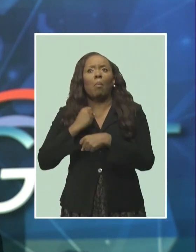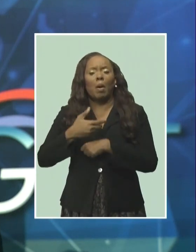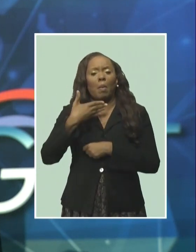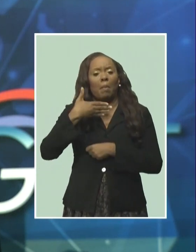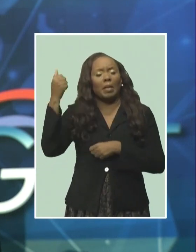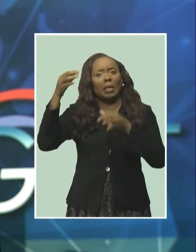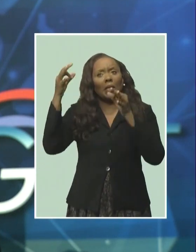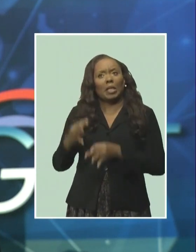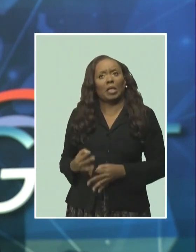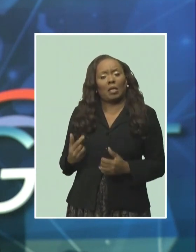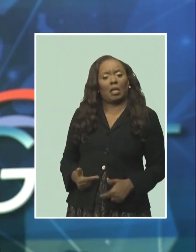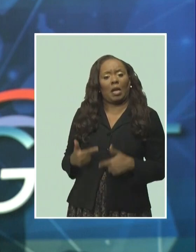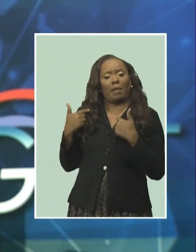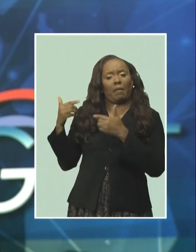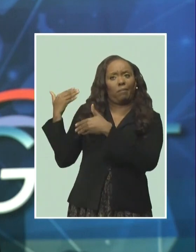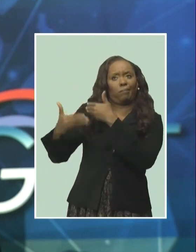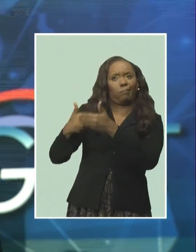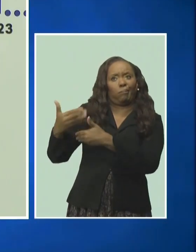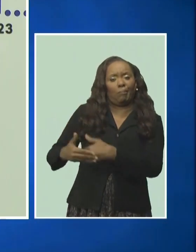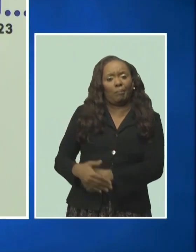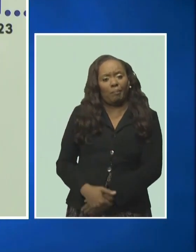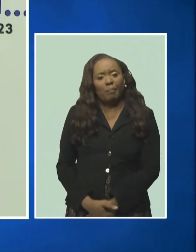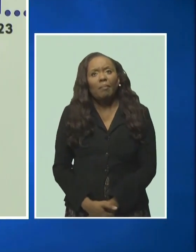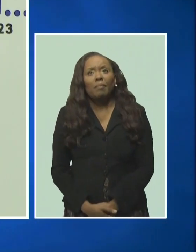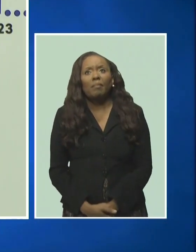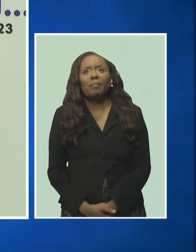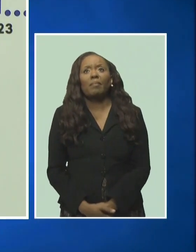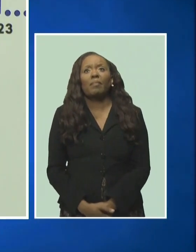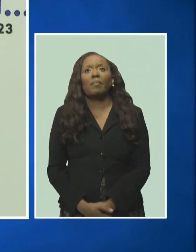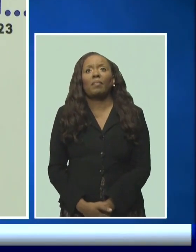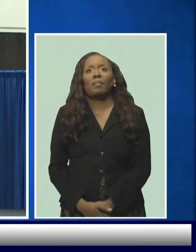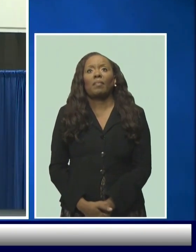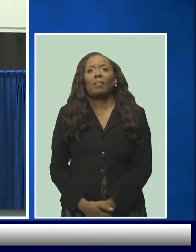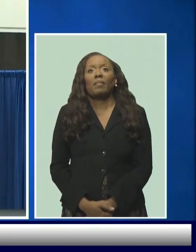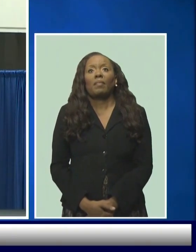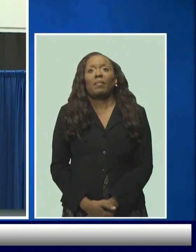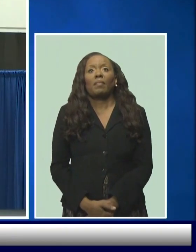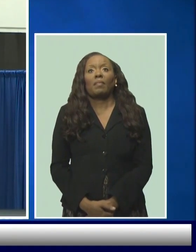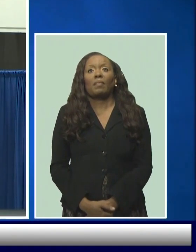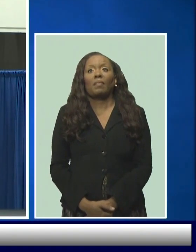in sports, St. Philip rules the under-19 Inter-Parish Netball.